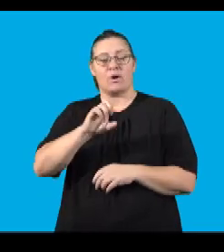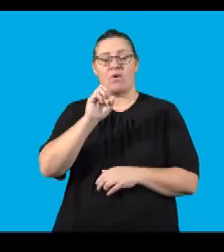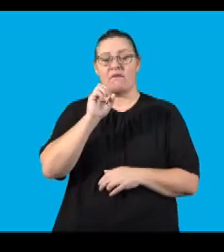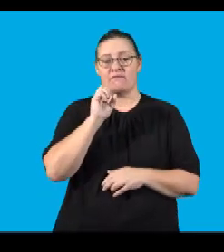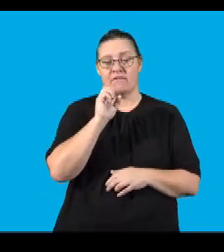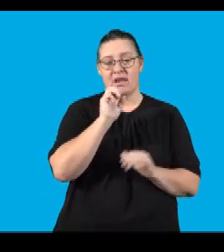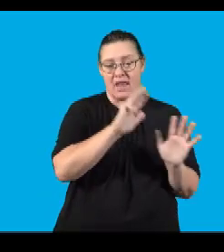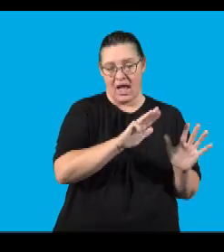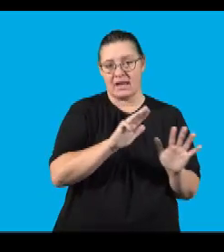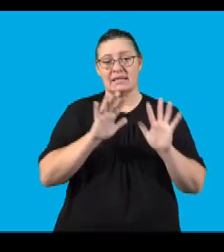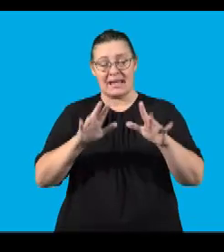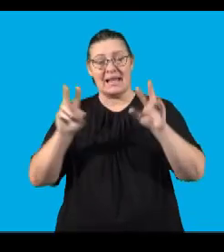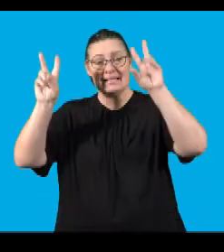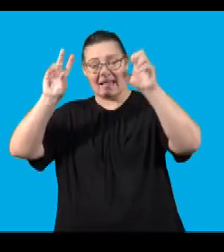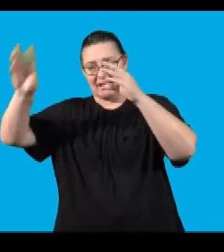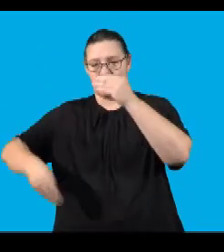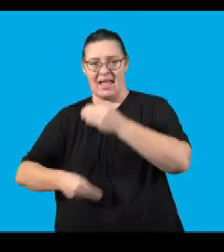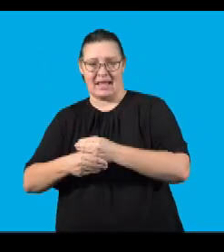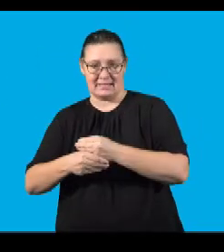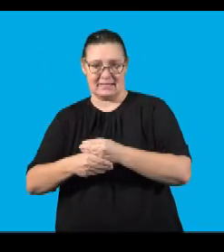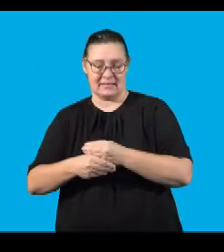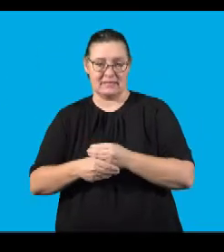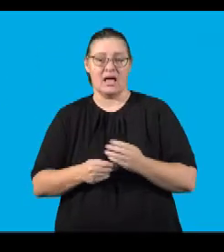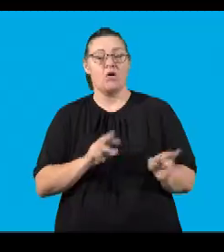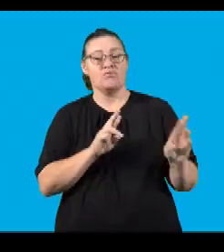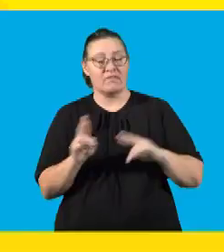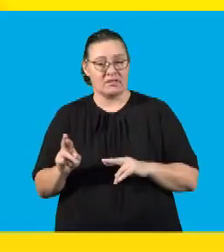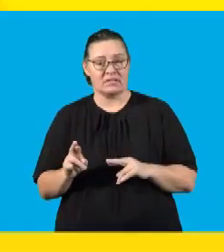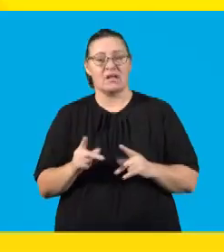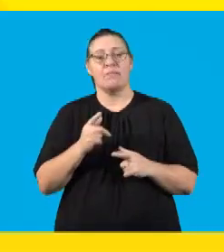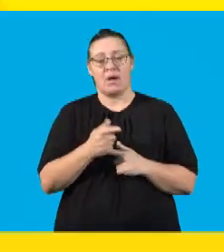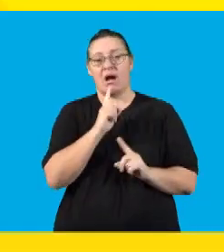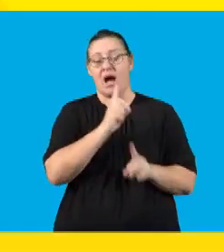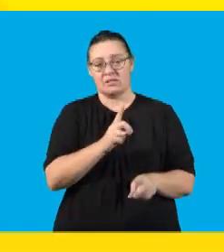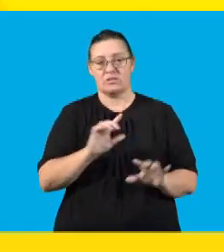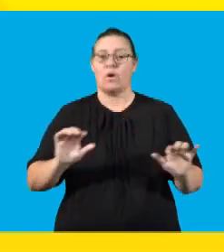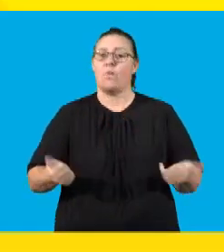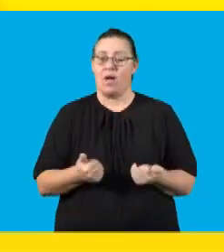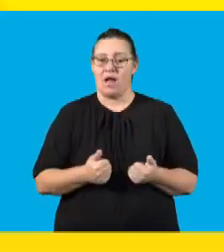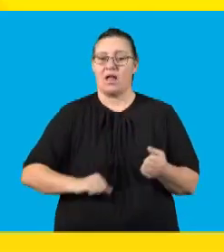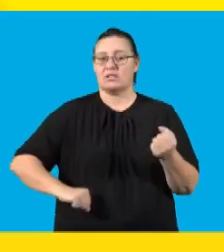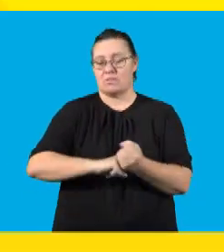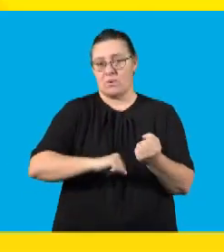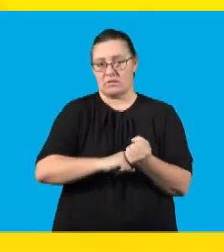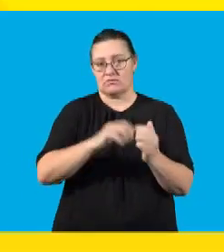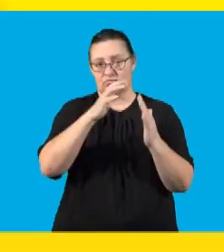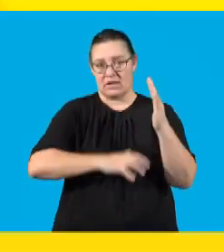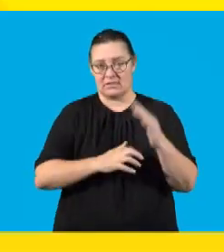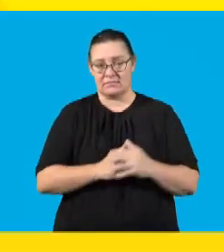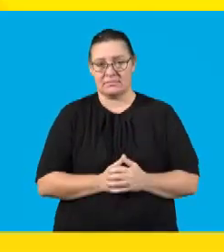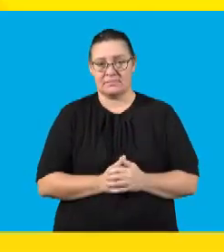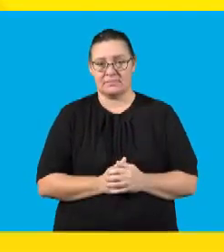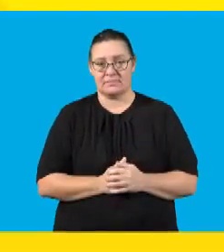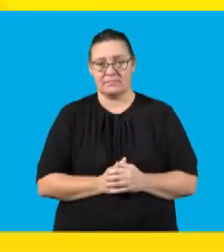paragraph 9, 10, and the title. And of course, include references, make sure your answer is well substantiated.